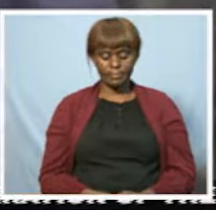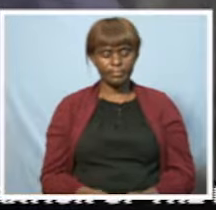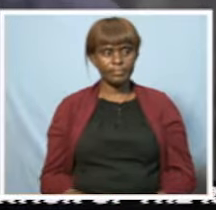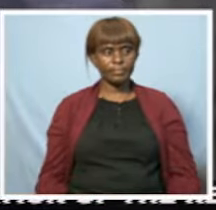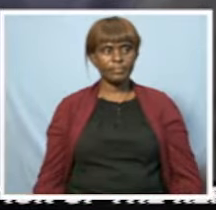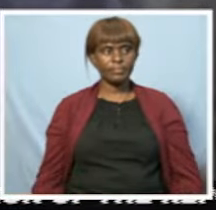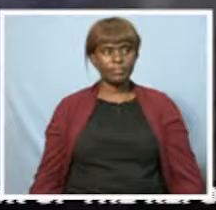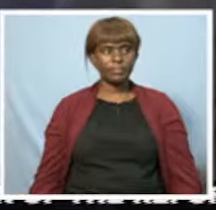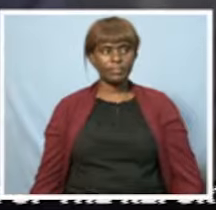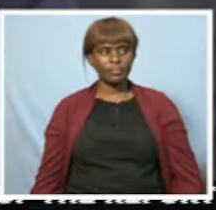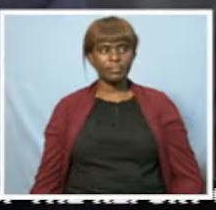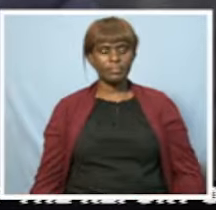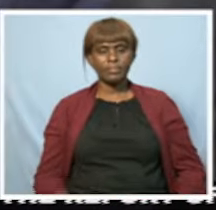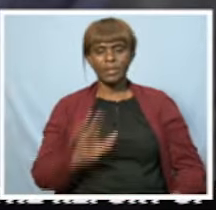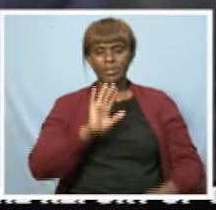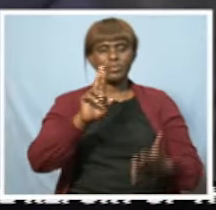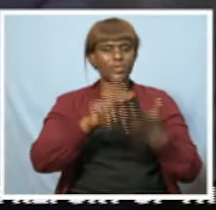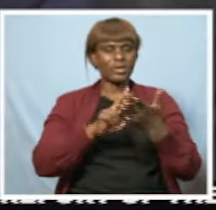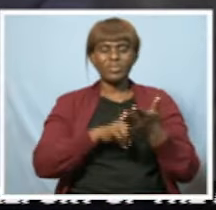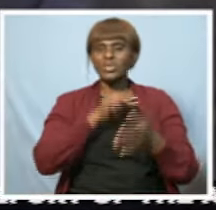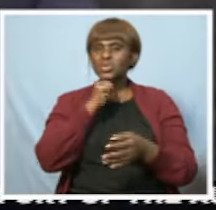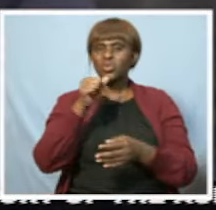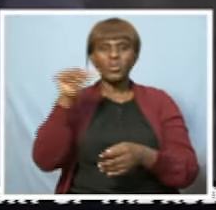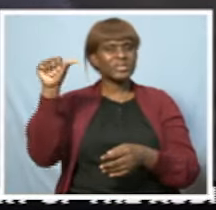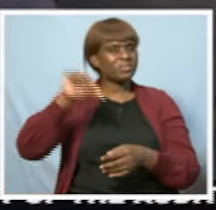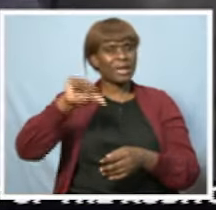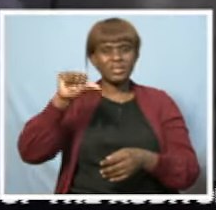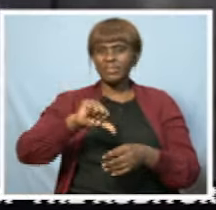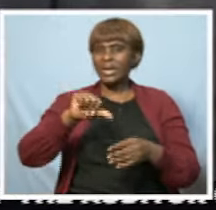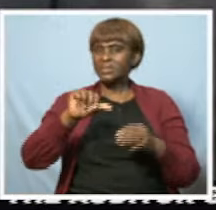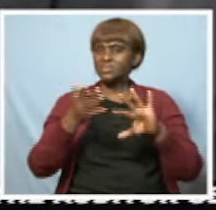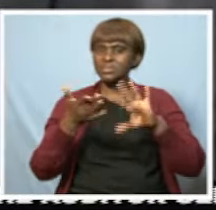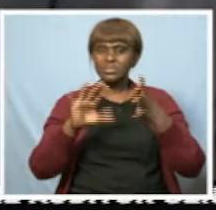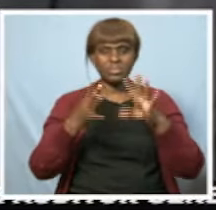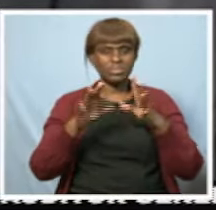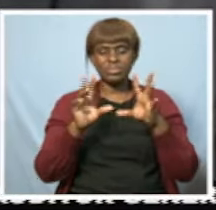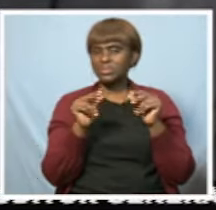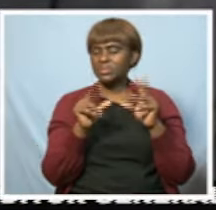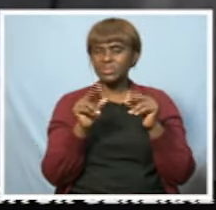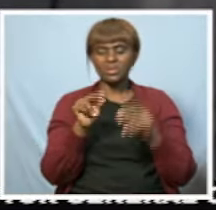Your report is not so bad, VUBWI.